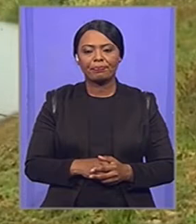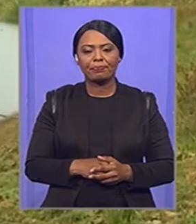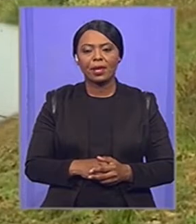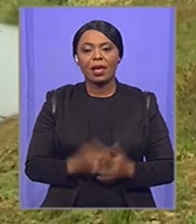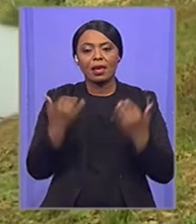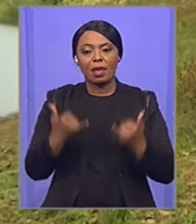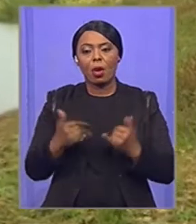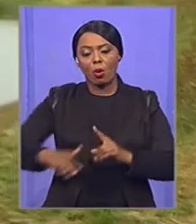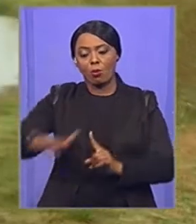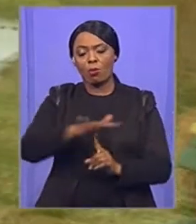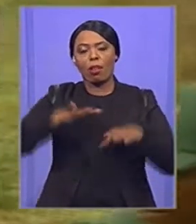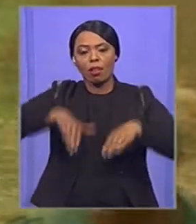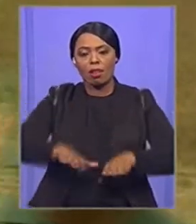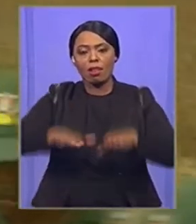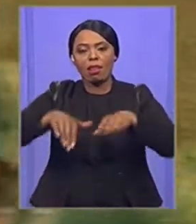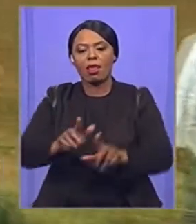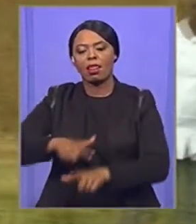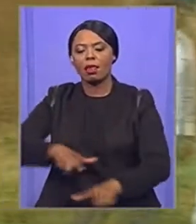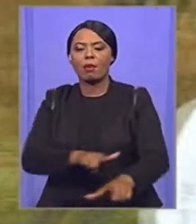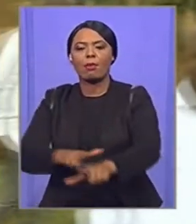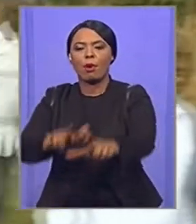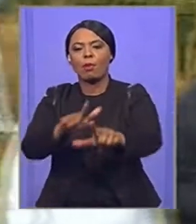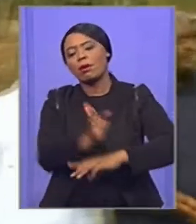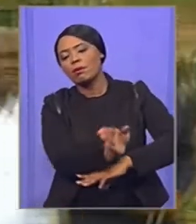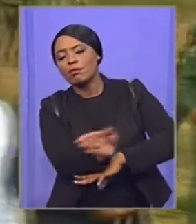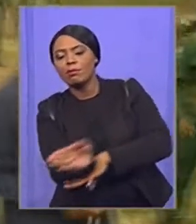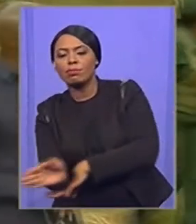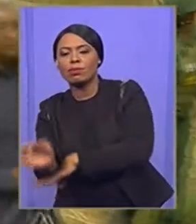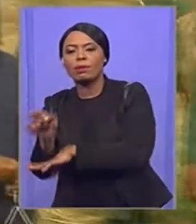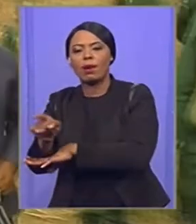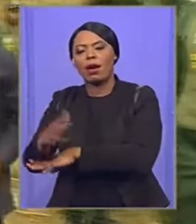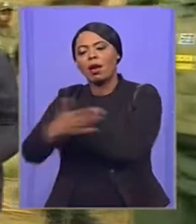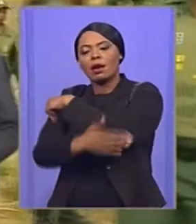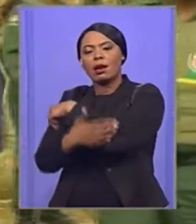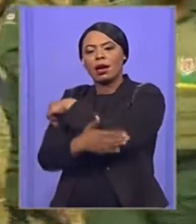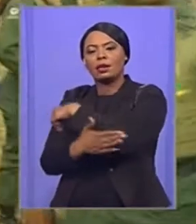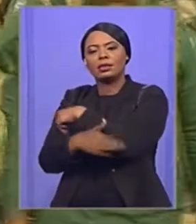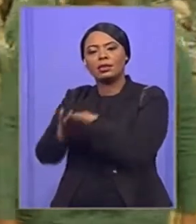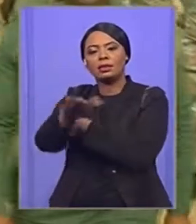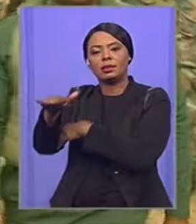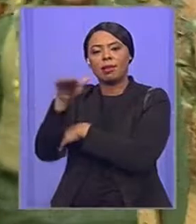ya Limpopo ka mošola wa yona o tshelela nageng ya Zimbabwe. Ke